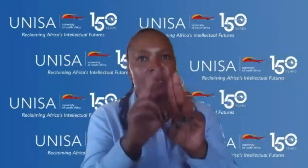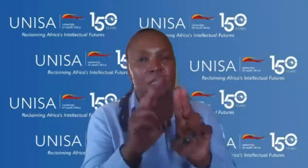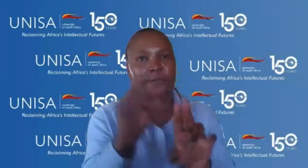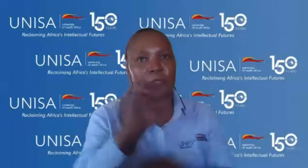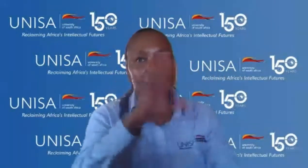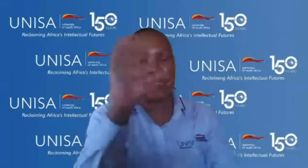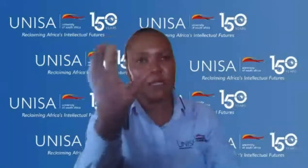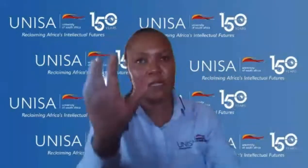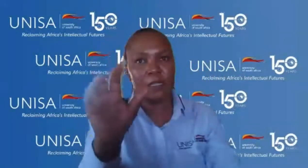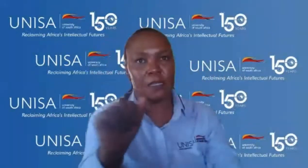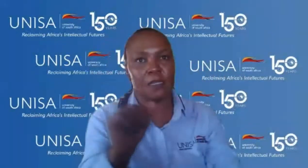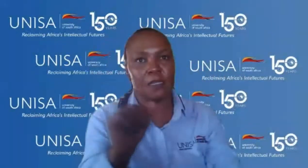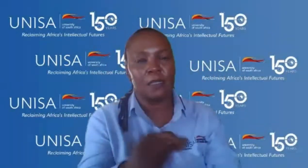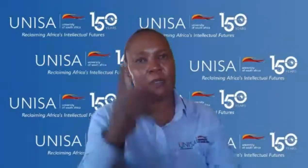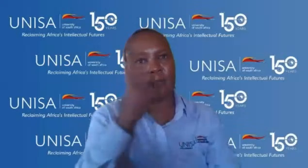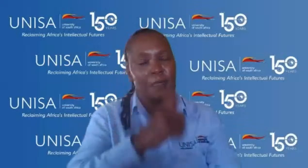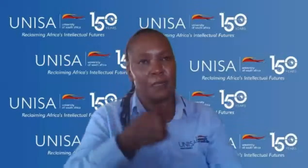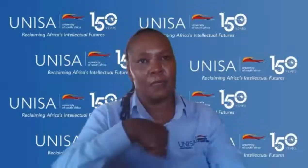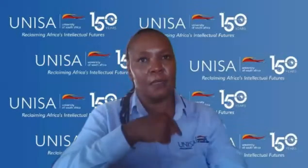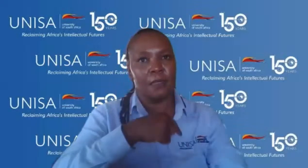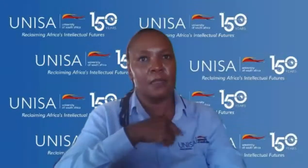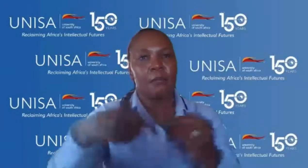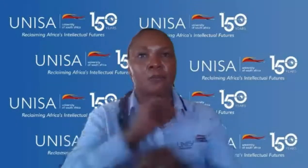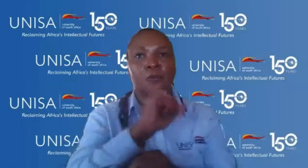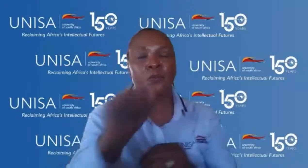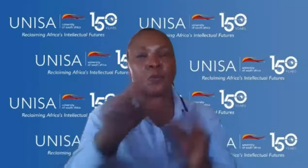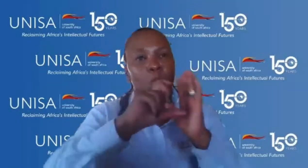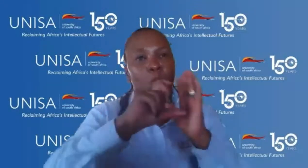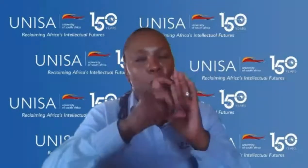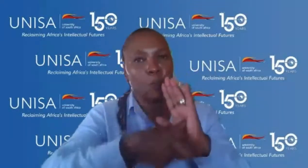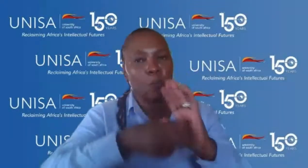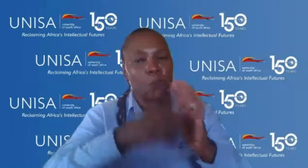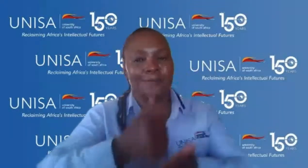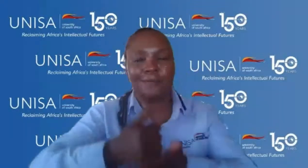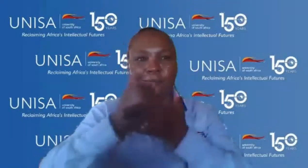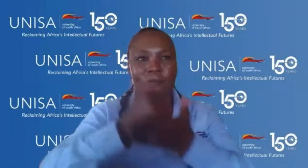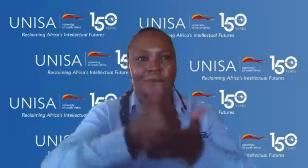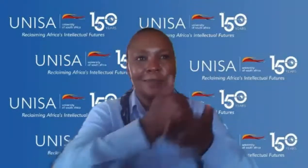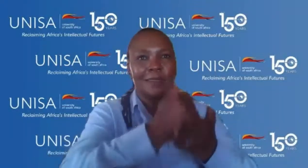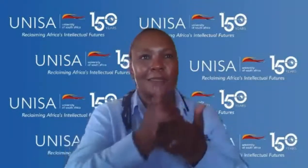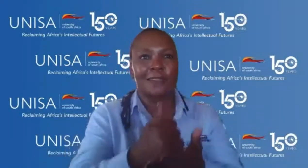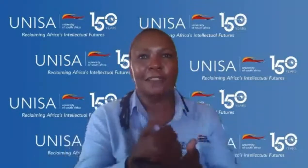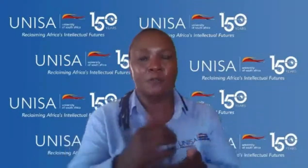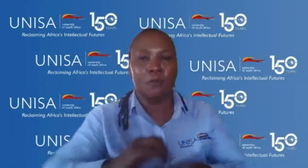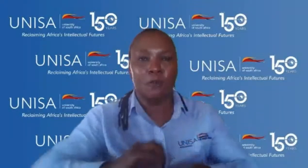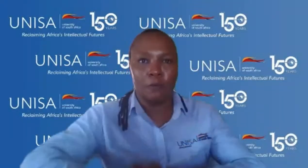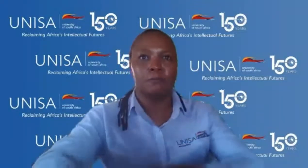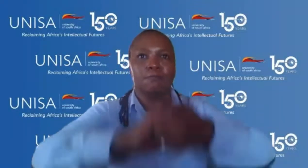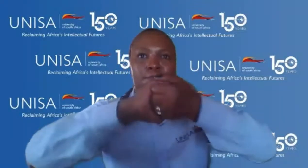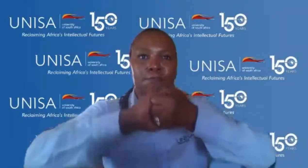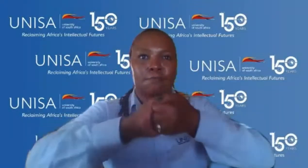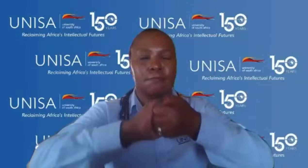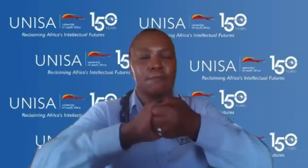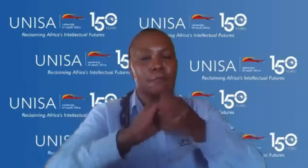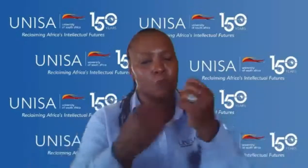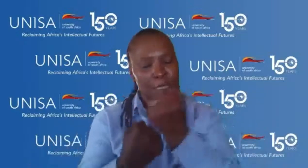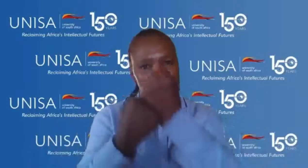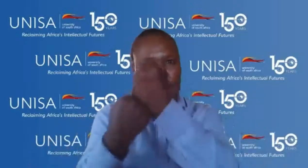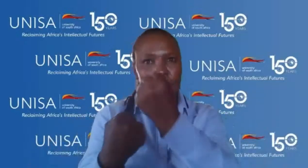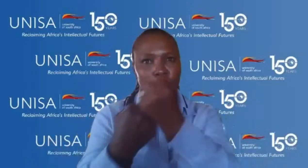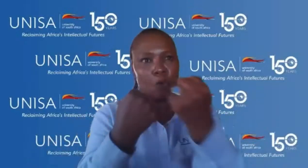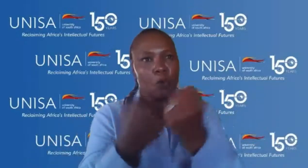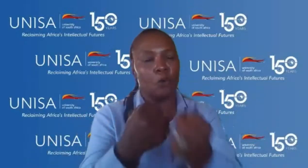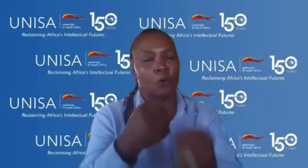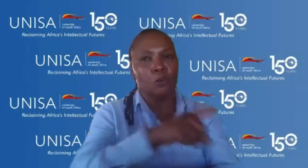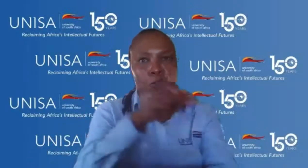about your disability, then it assists us to embrace and support you whatever need